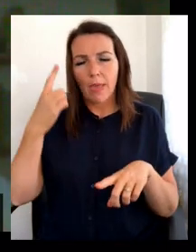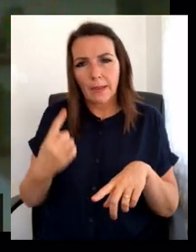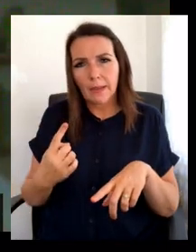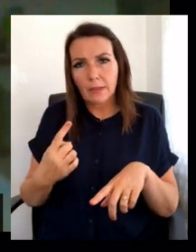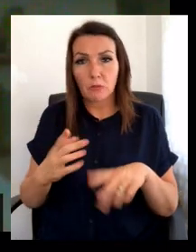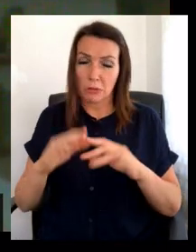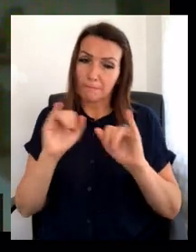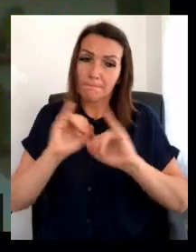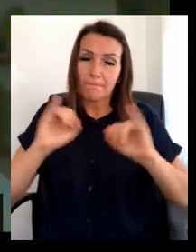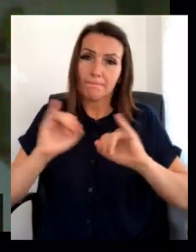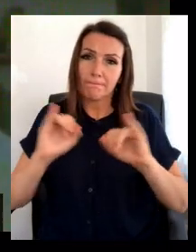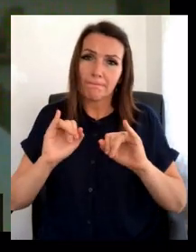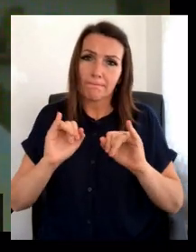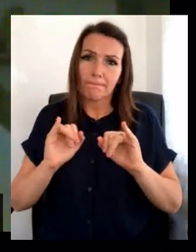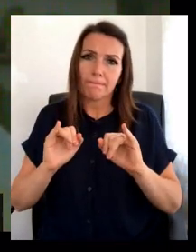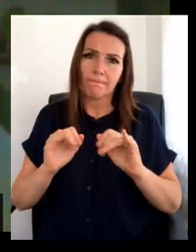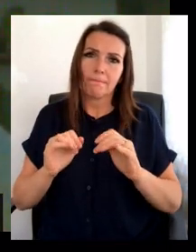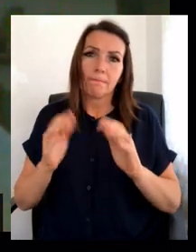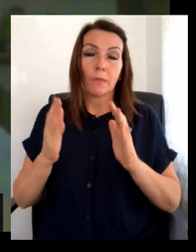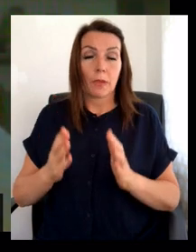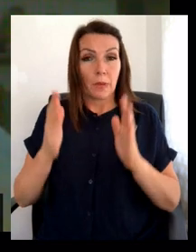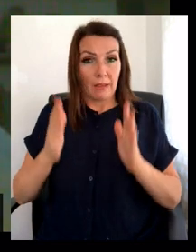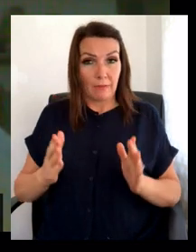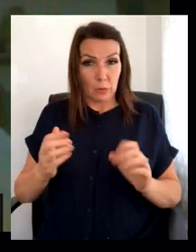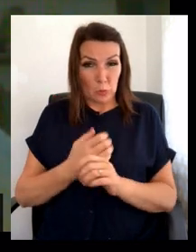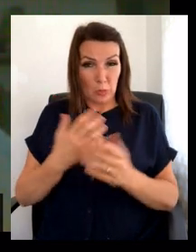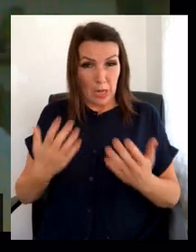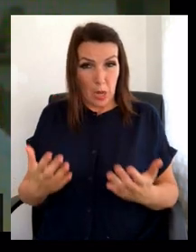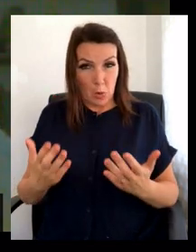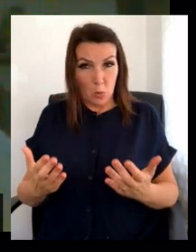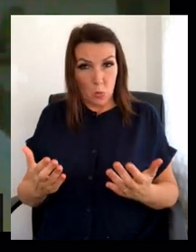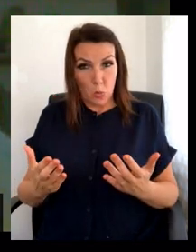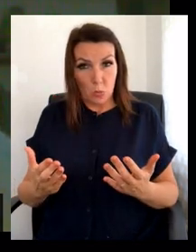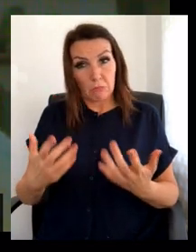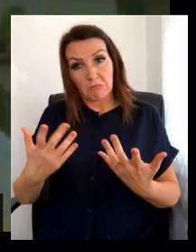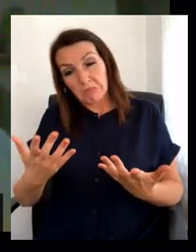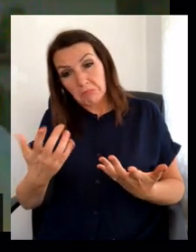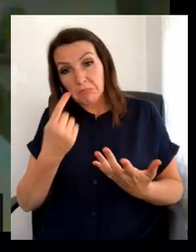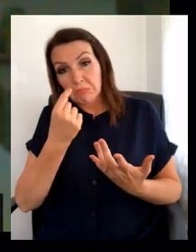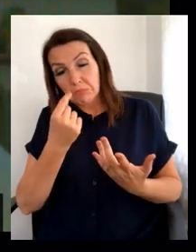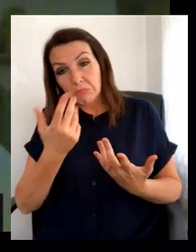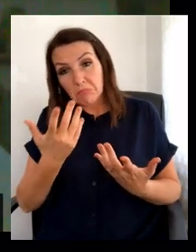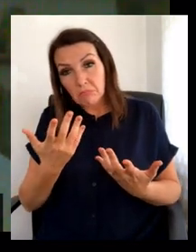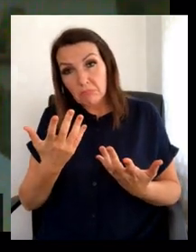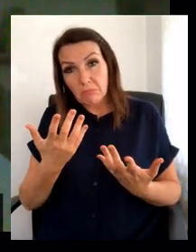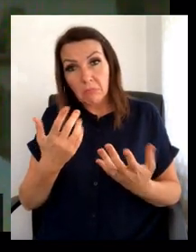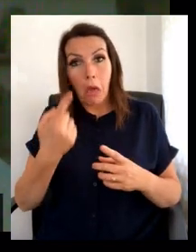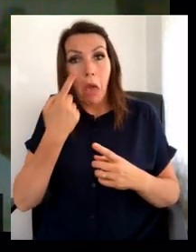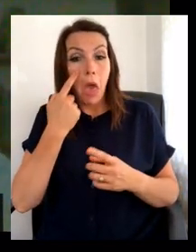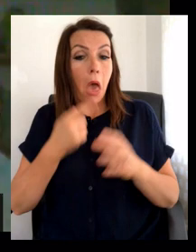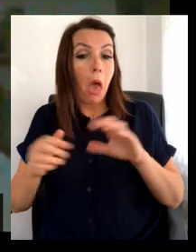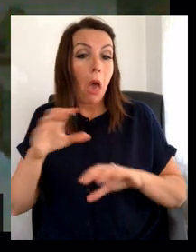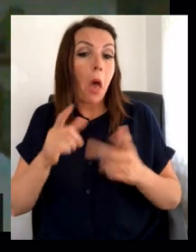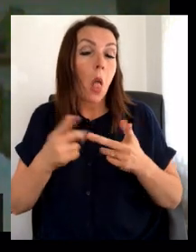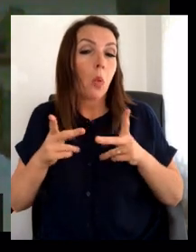do is begin to, and you know, maybe continuing in this way of experimentation, of